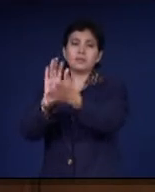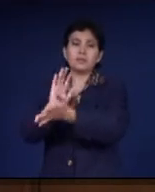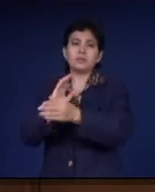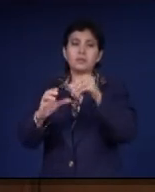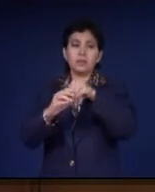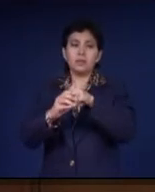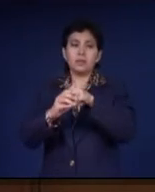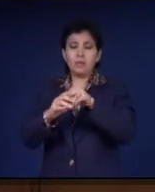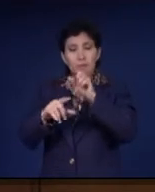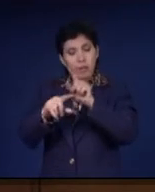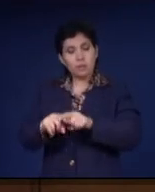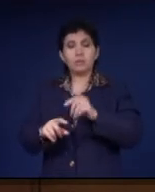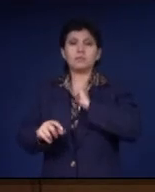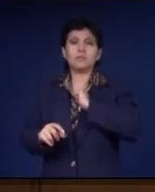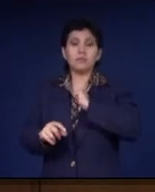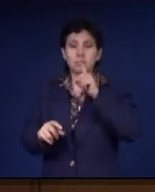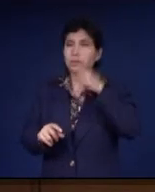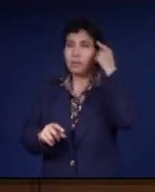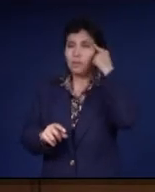to be independent without